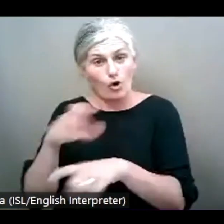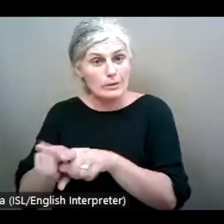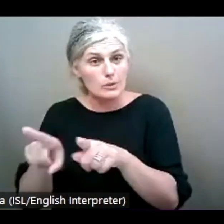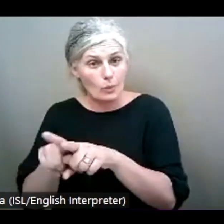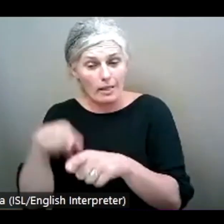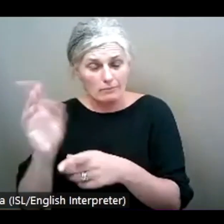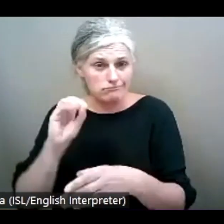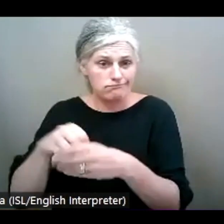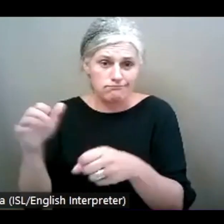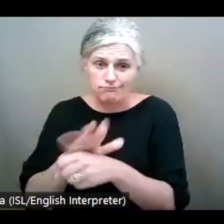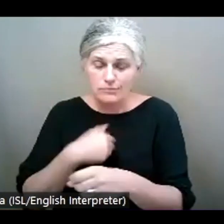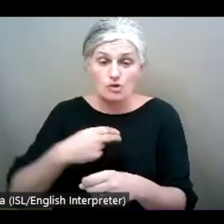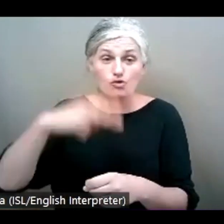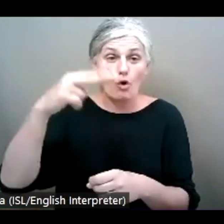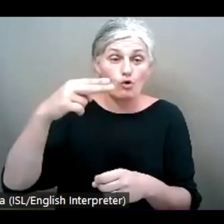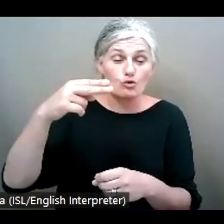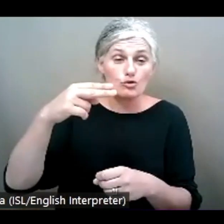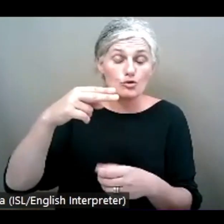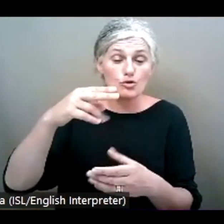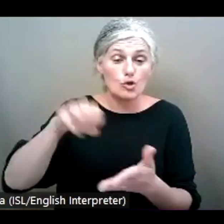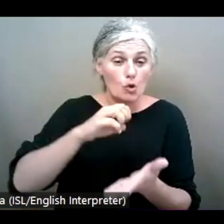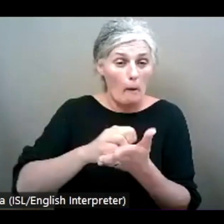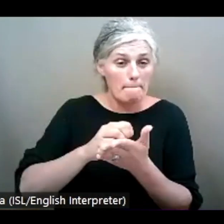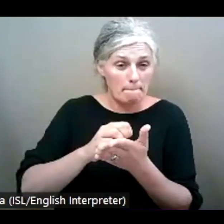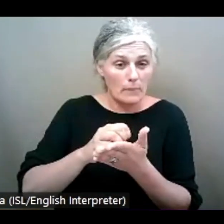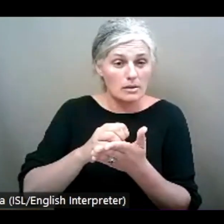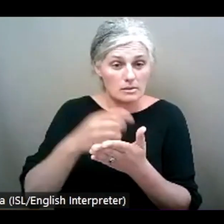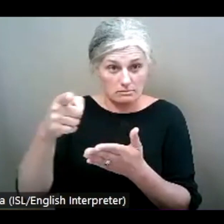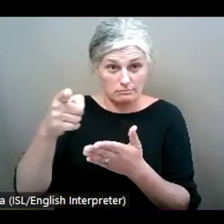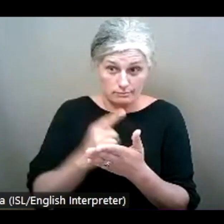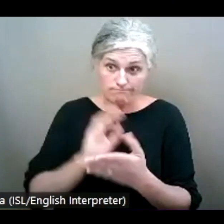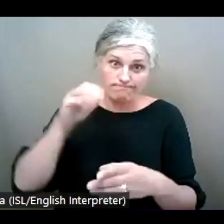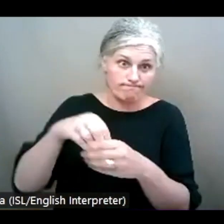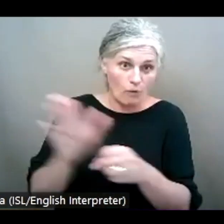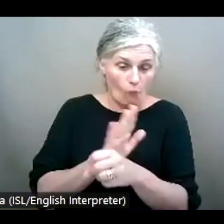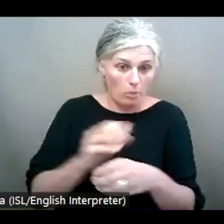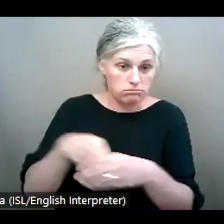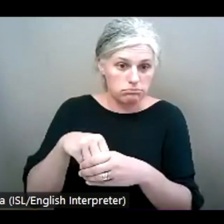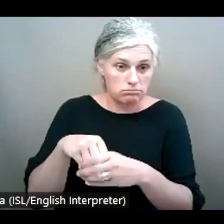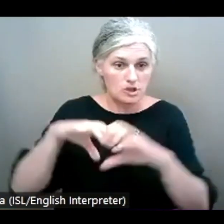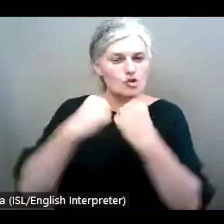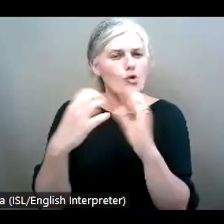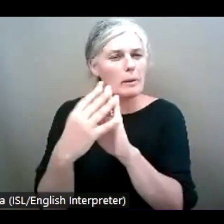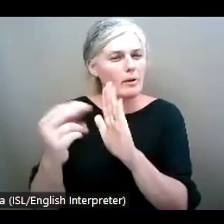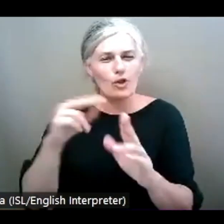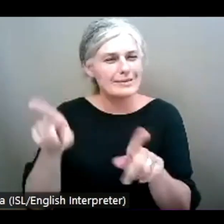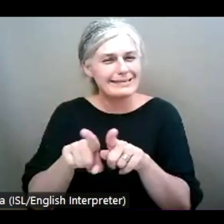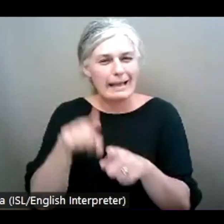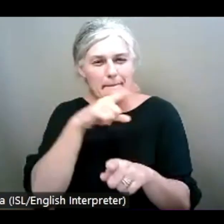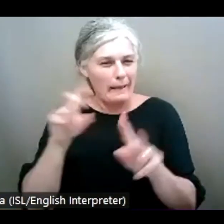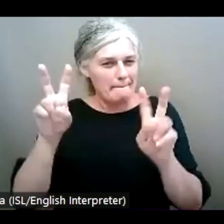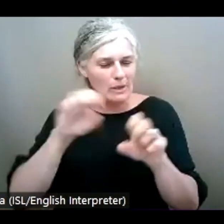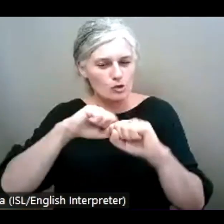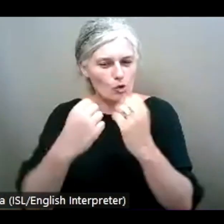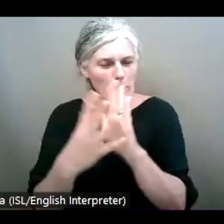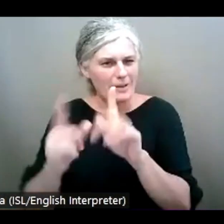have engaged with it. A lot of Northern European countries now engage with it. They don't call it the social model because they have a different translation for it and different name for it. But as I